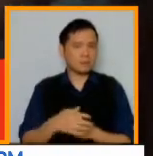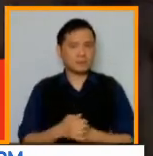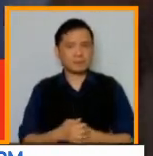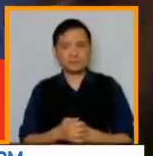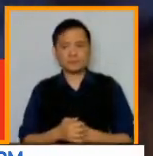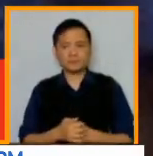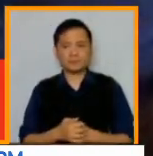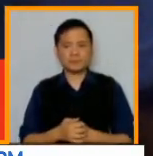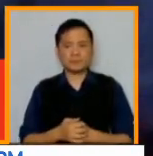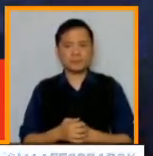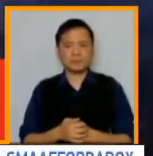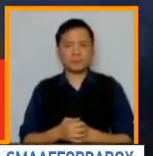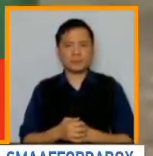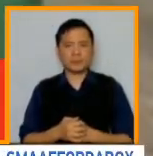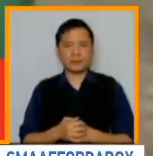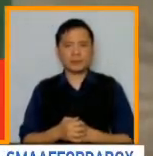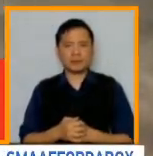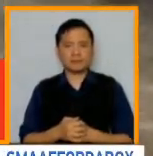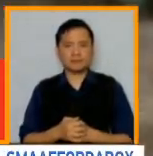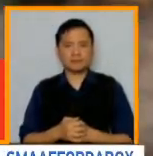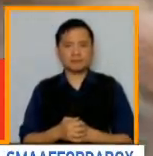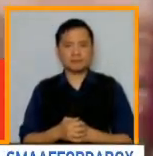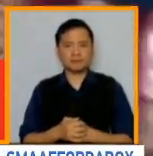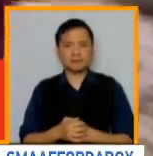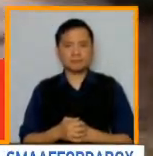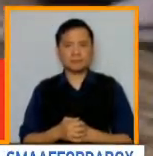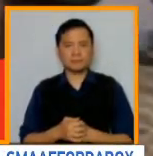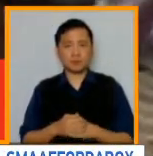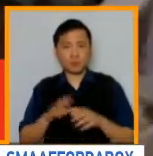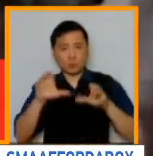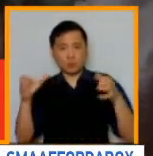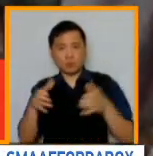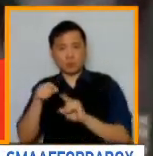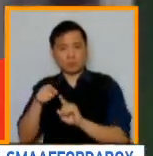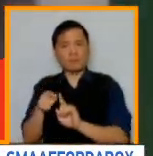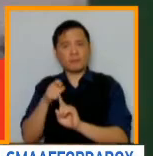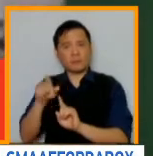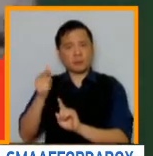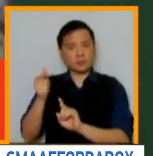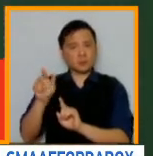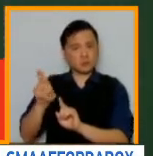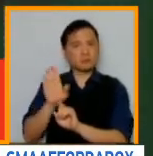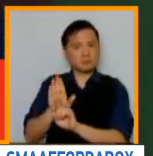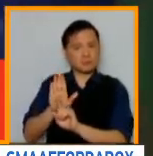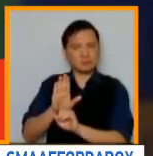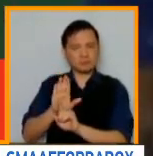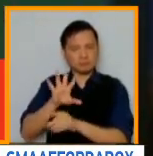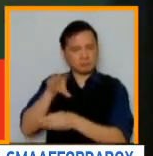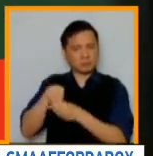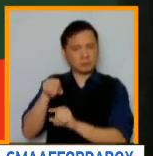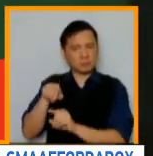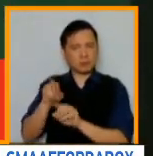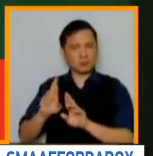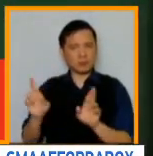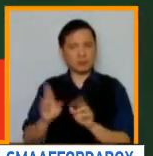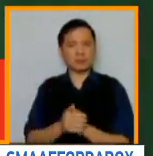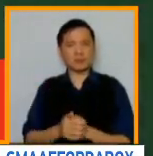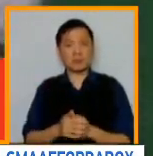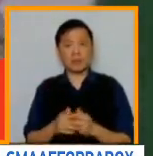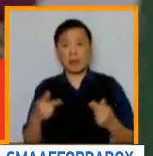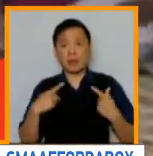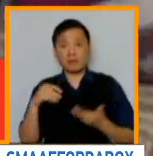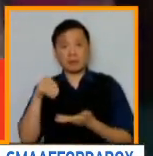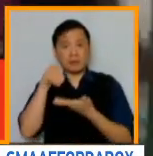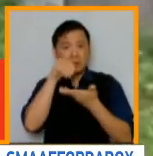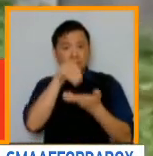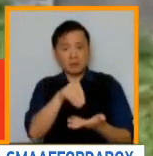pa po yan doon sa ating mga search and rescue teams sa local government unit. Ang ating mga relief items din po ay ready and more